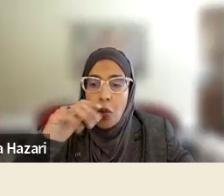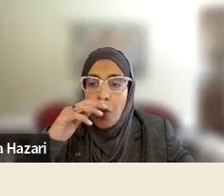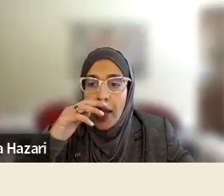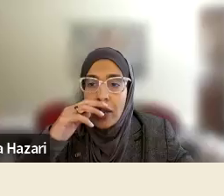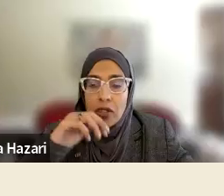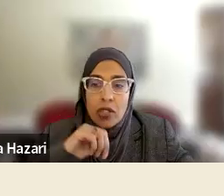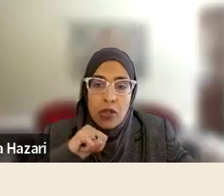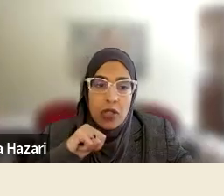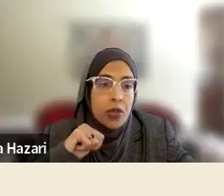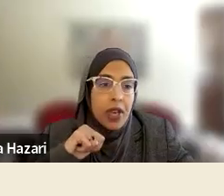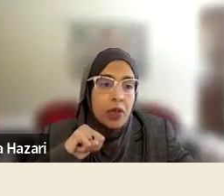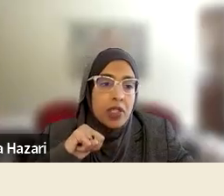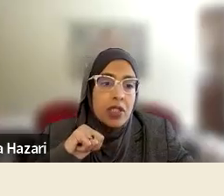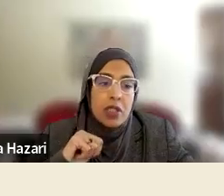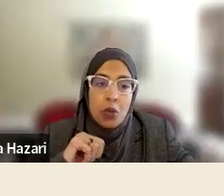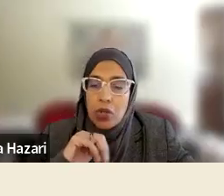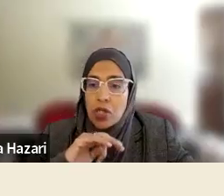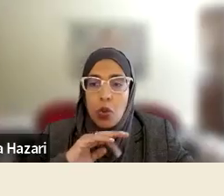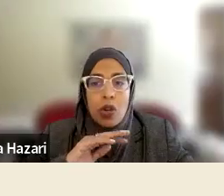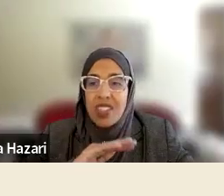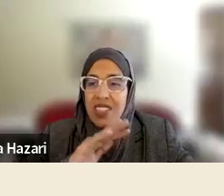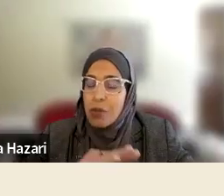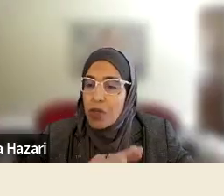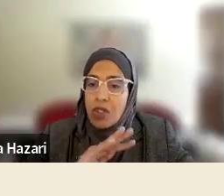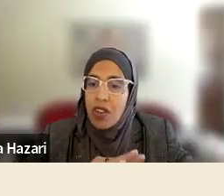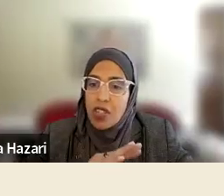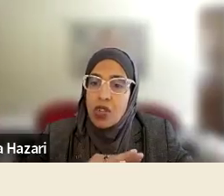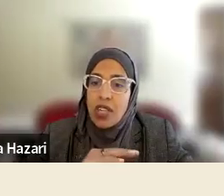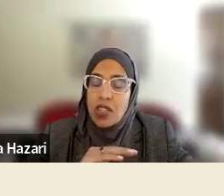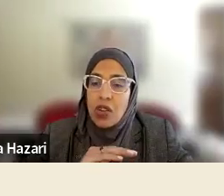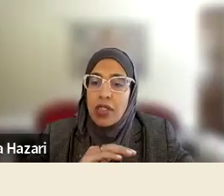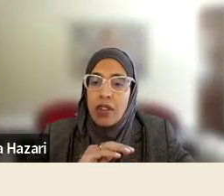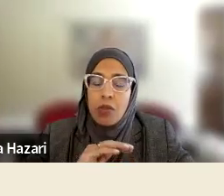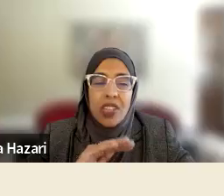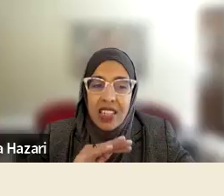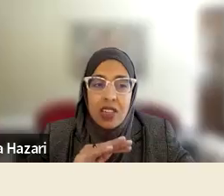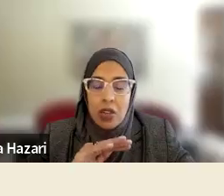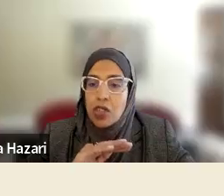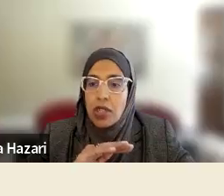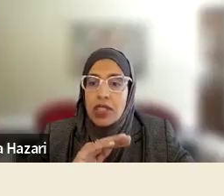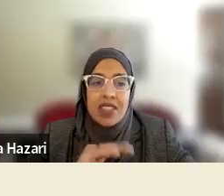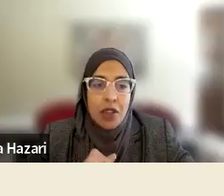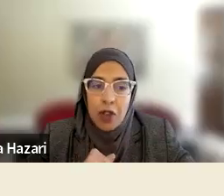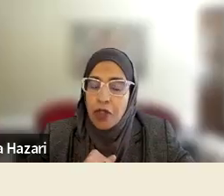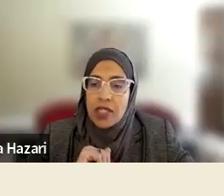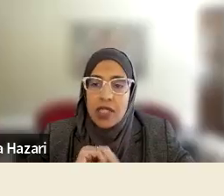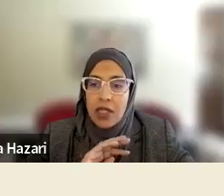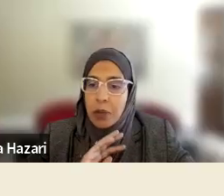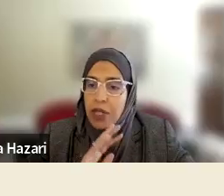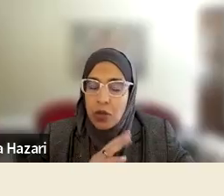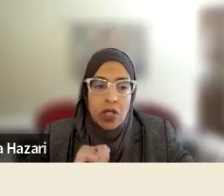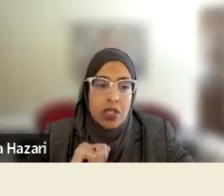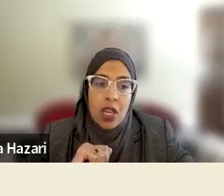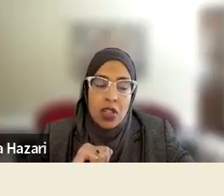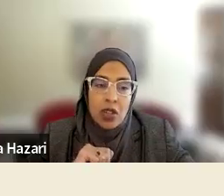on, you know, prior to the 2000s, there was work on similar constructs, on related constructs like self-efficacy,